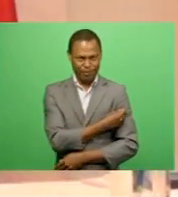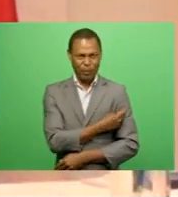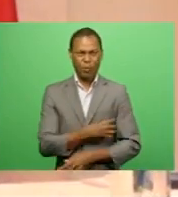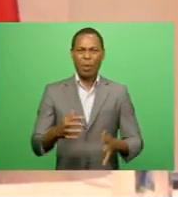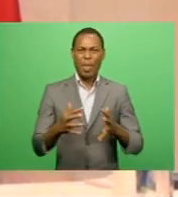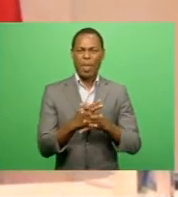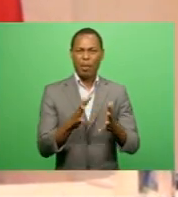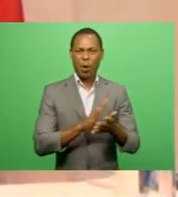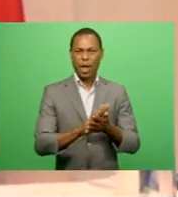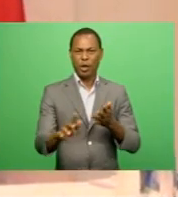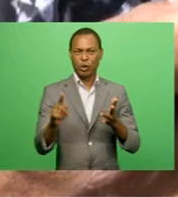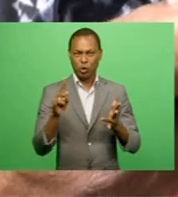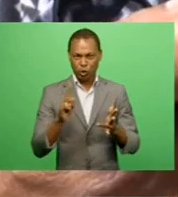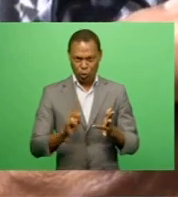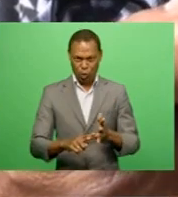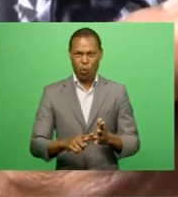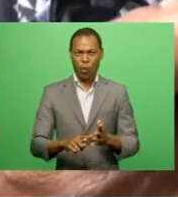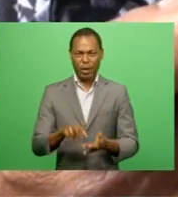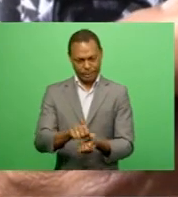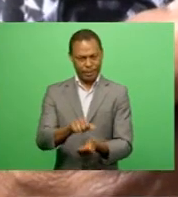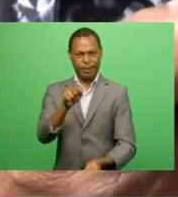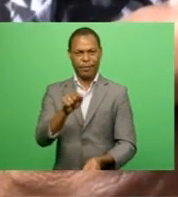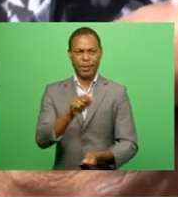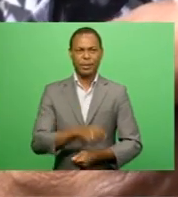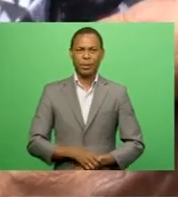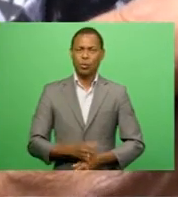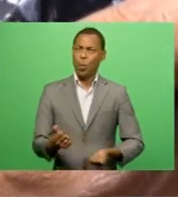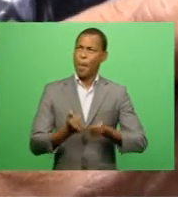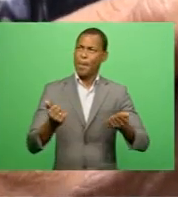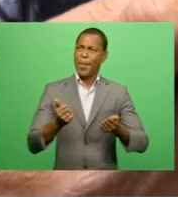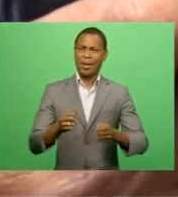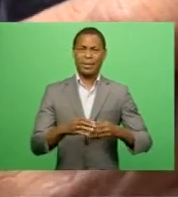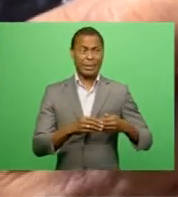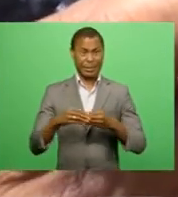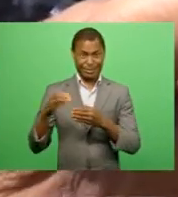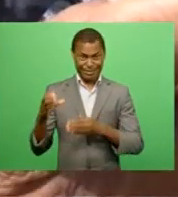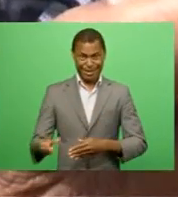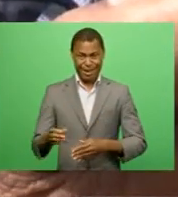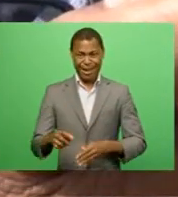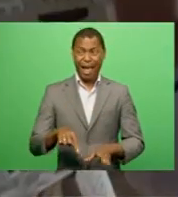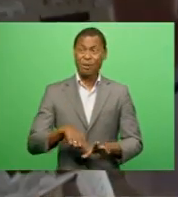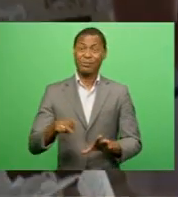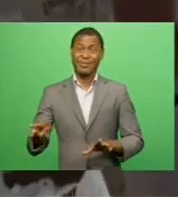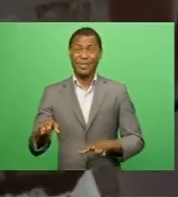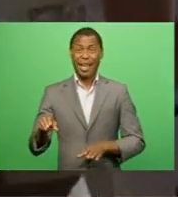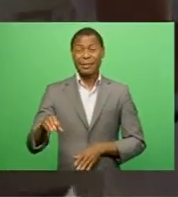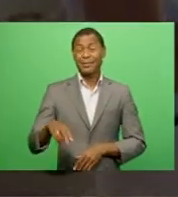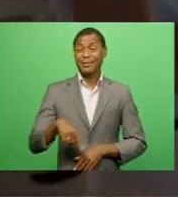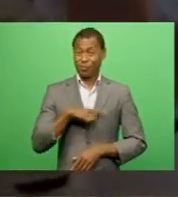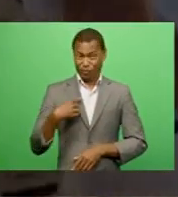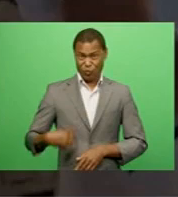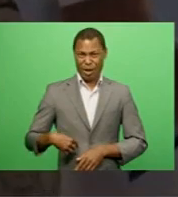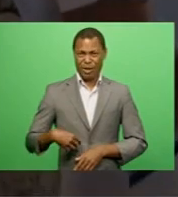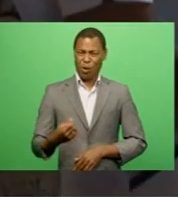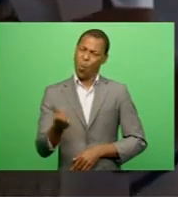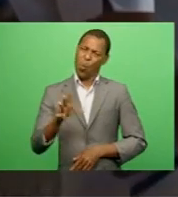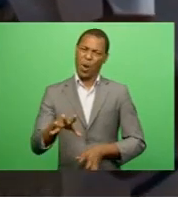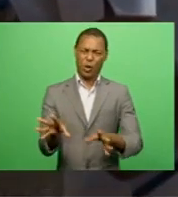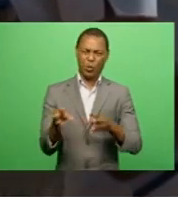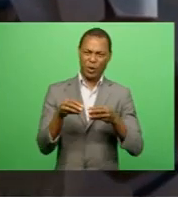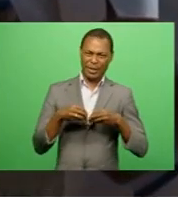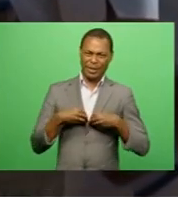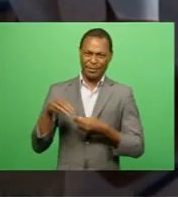Health Organization. Bo says many leaders from outside China have received the SINOVAC vaccination, and there have been very